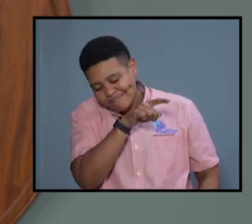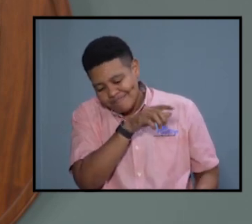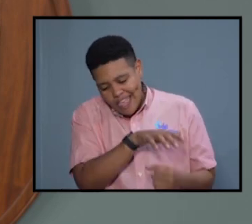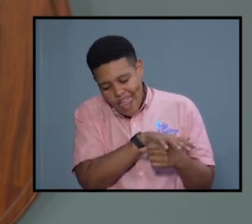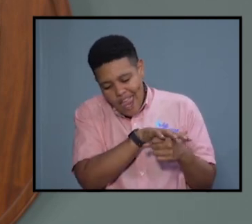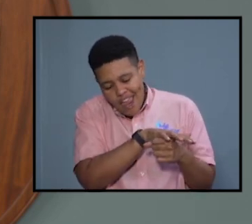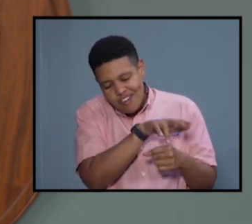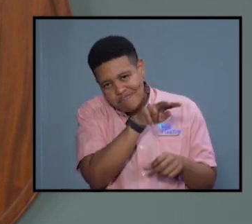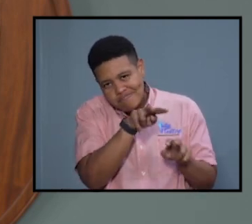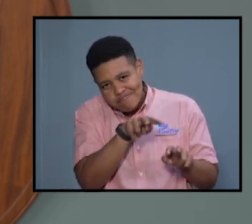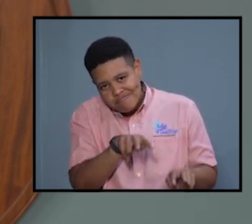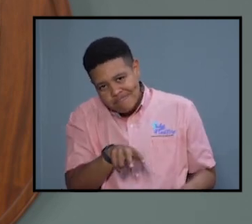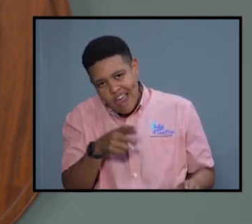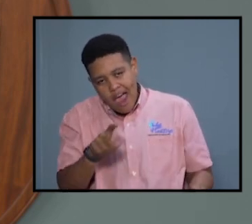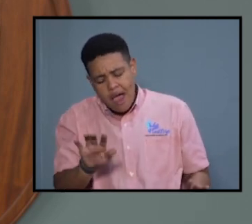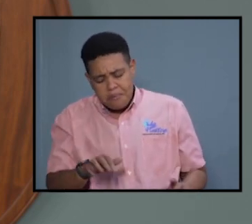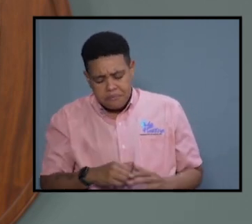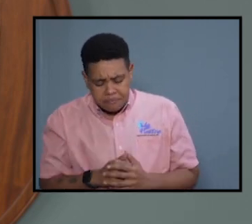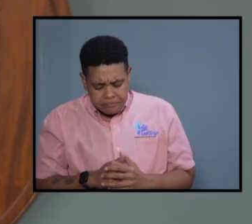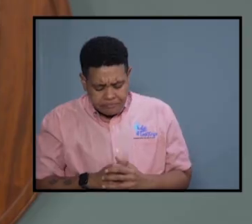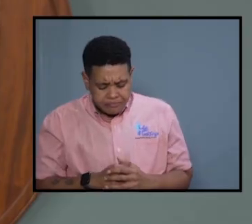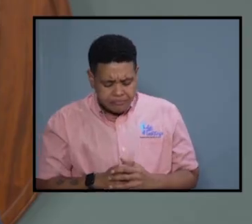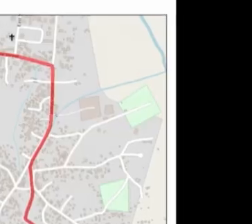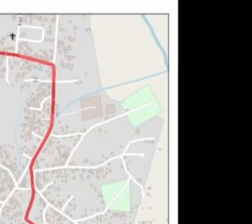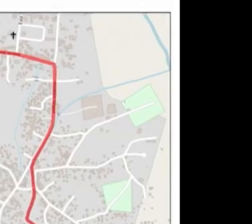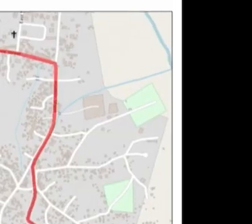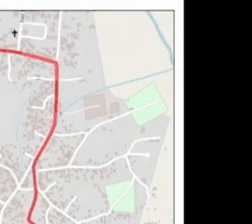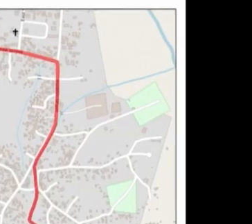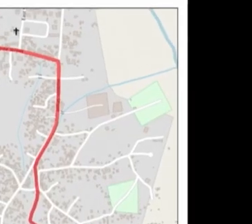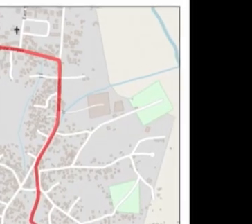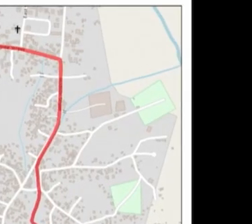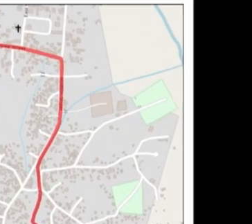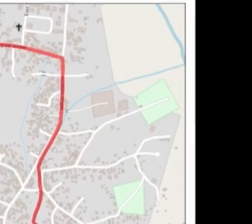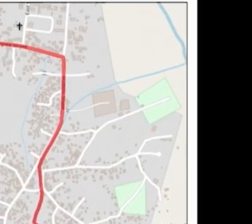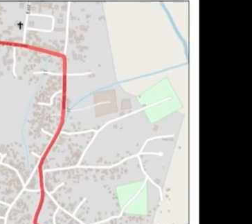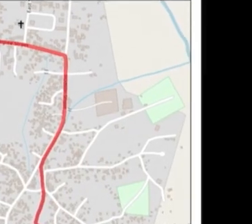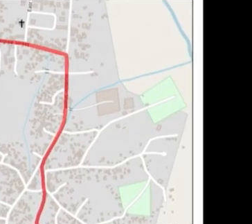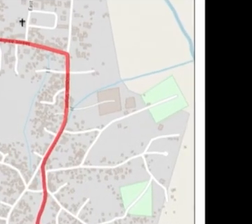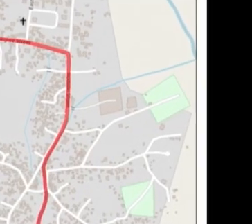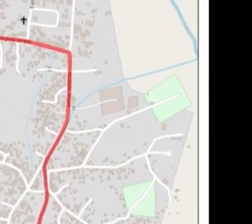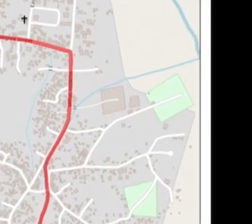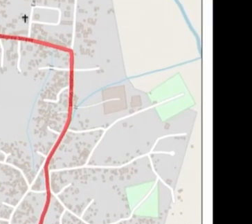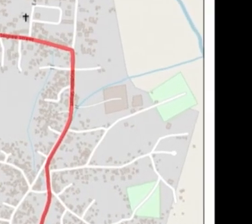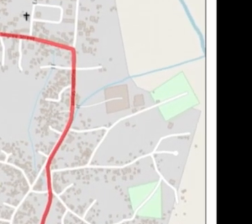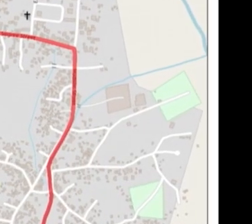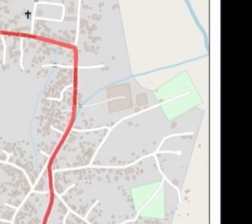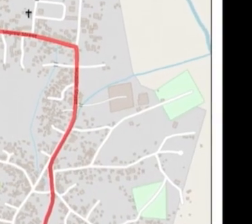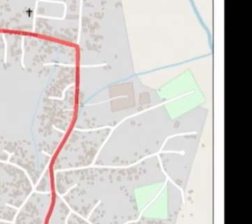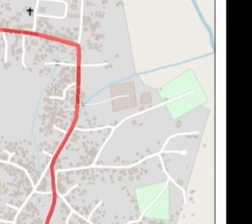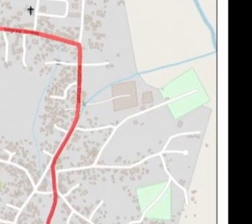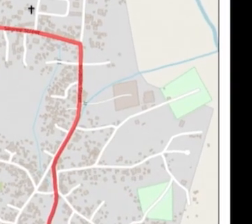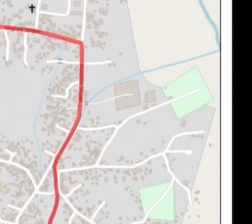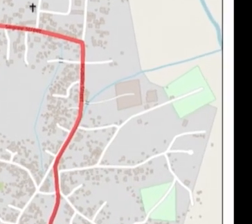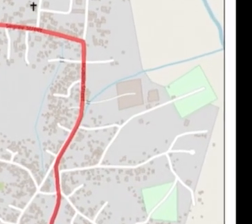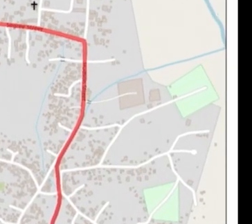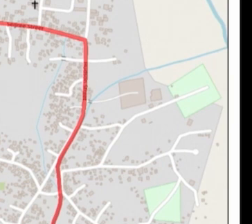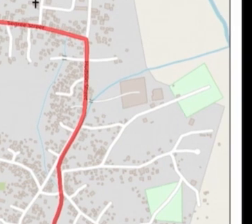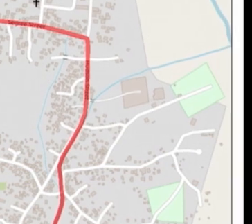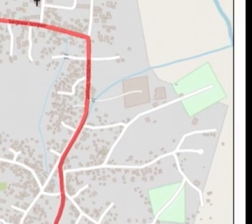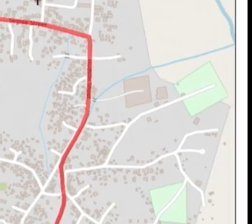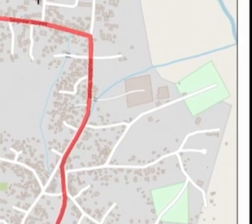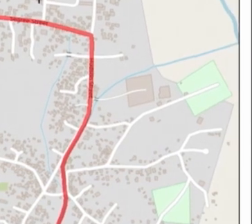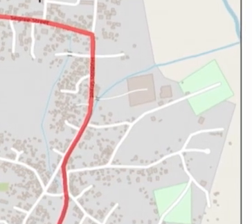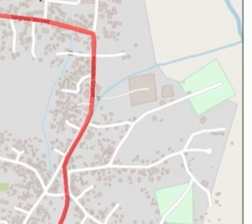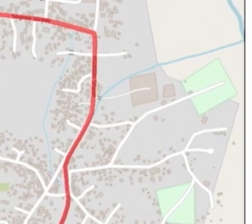announcing the 7th Zone of Special Operations, ZOZO. This zone is now in effect for South Savannah Lamar and Westmoreland to include the